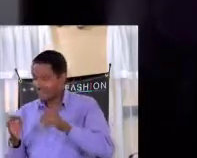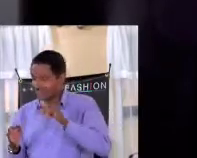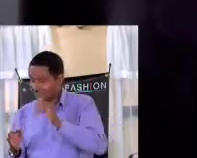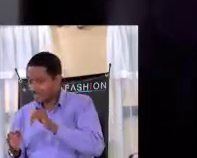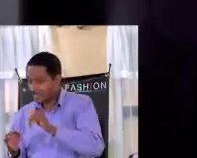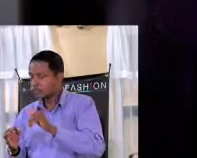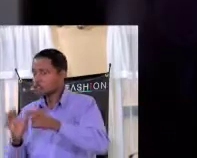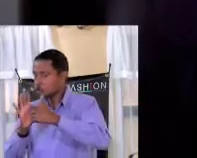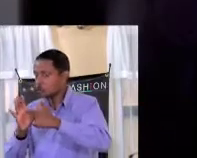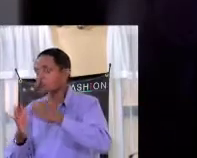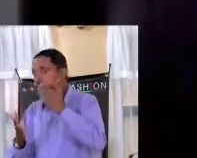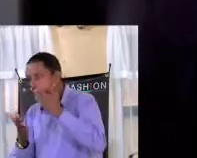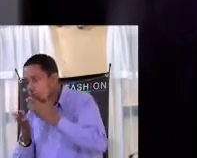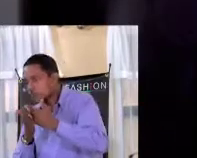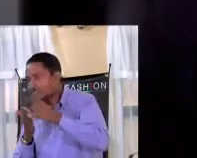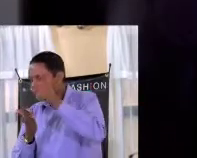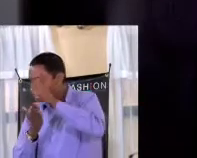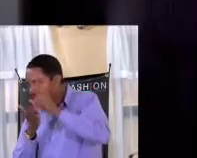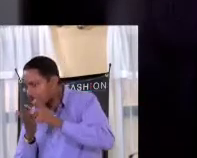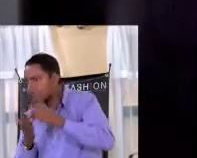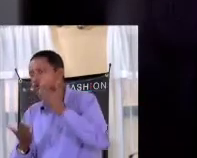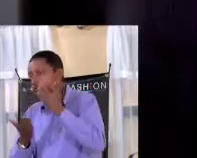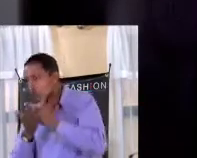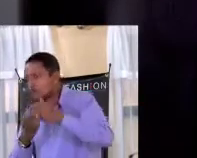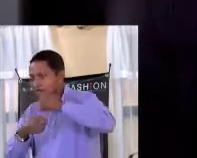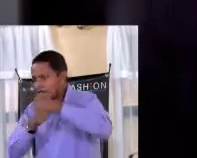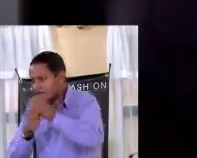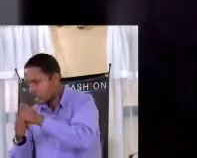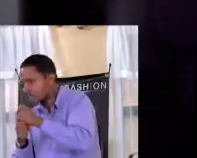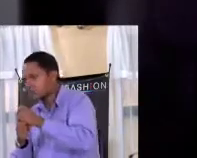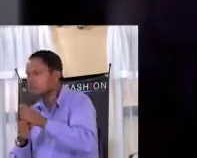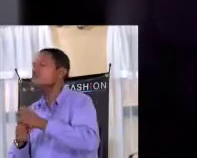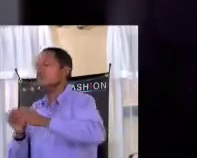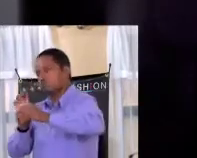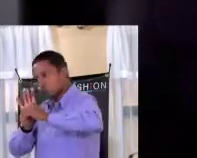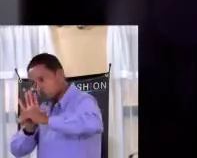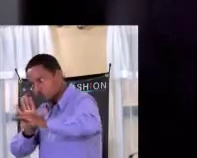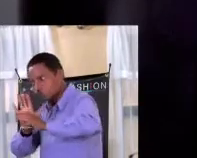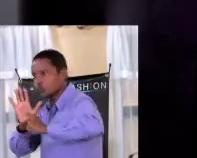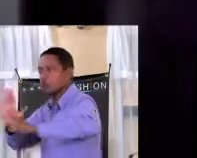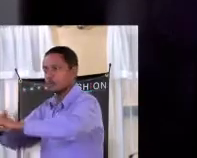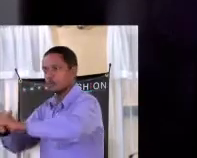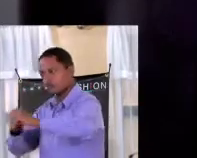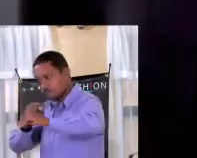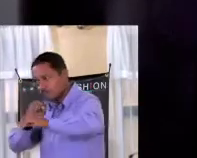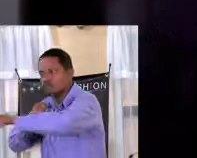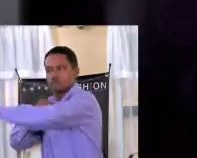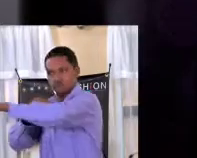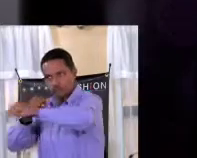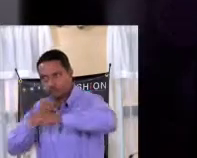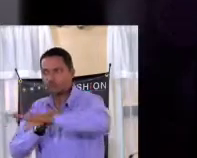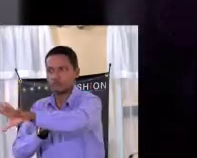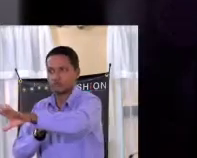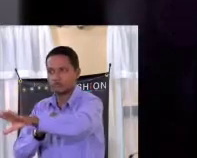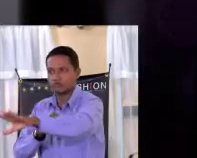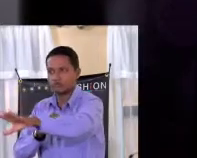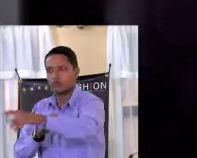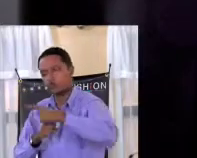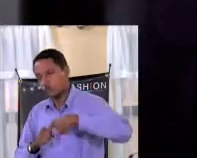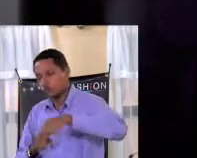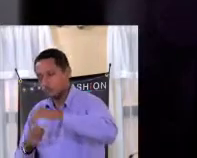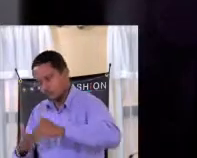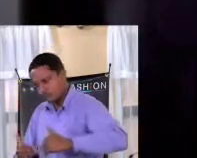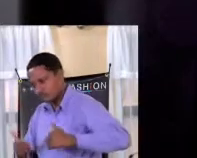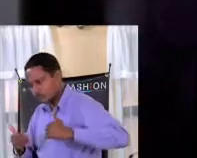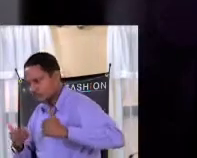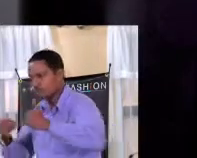of good design and good manufacture, that's how we have to go forward. But it has to be shaped